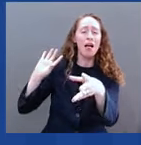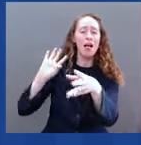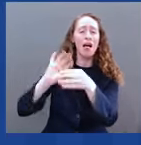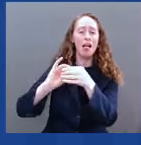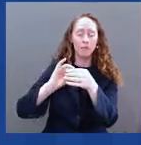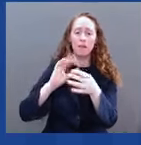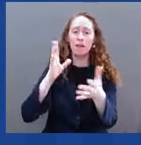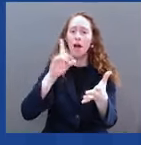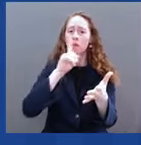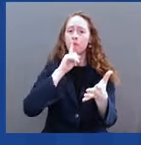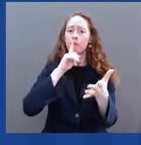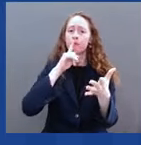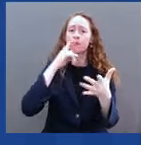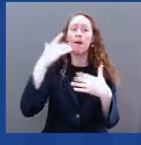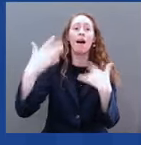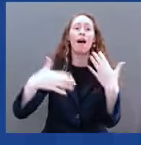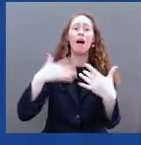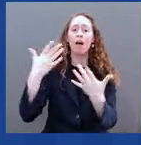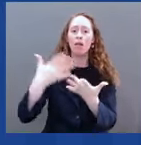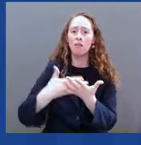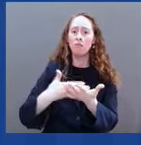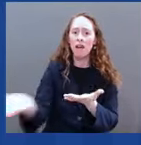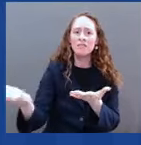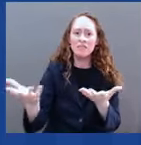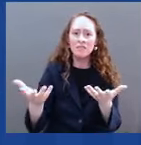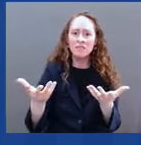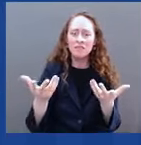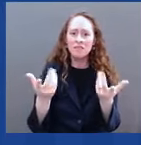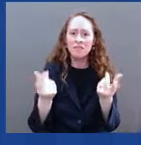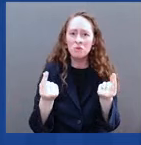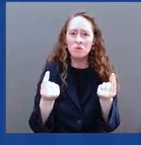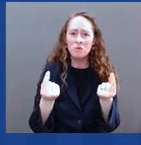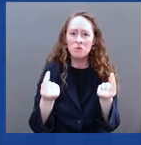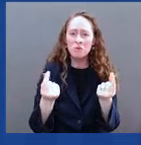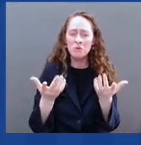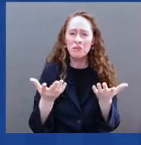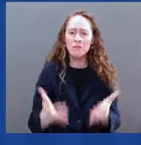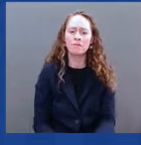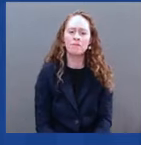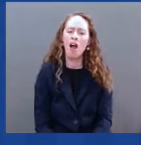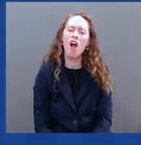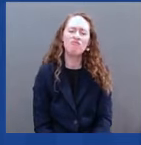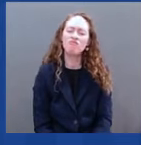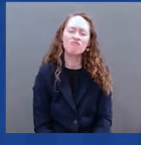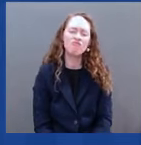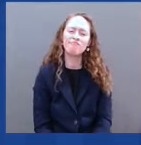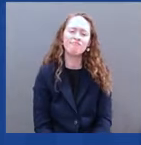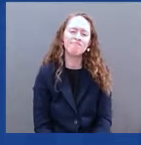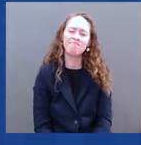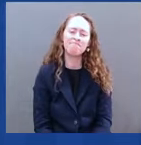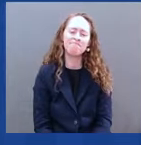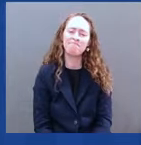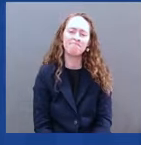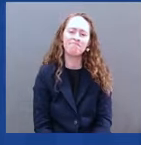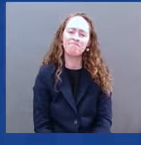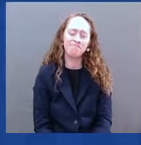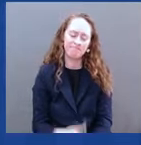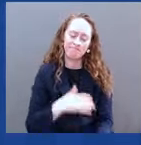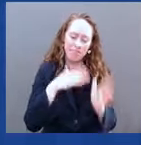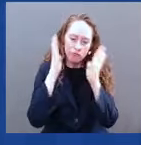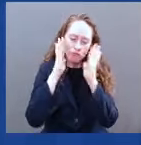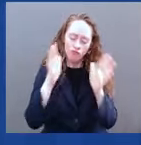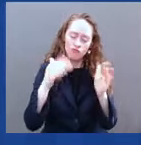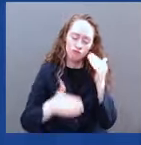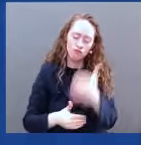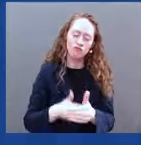for longer than anybody is involved in this process right now. I have no concerns about the impact.